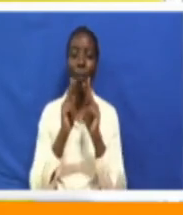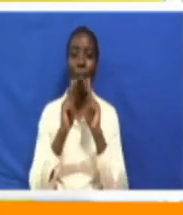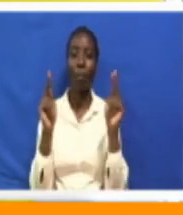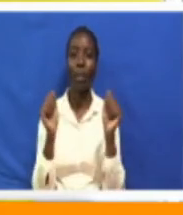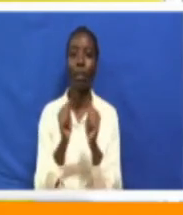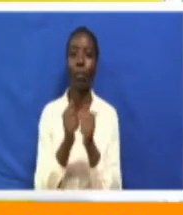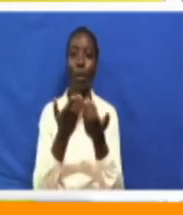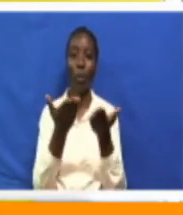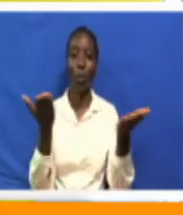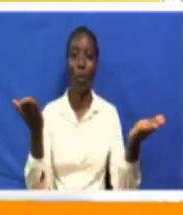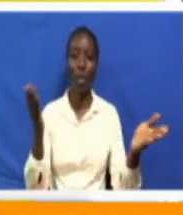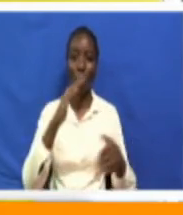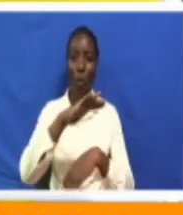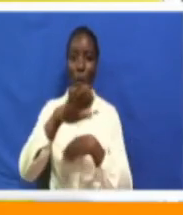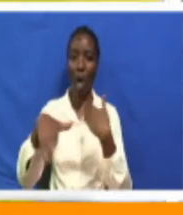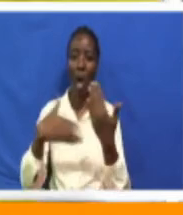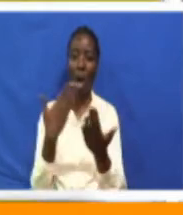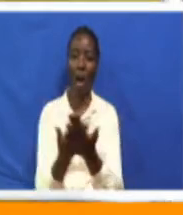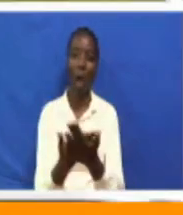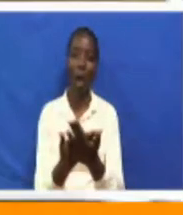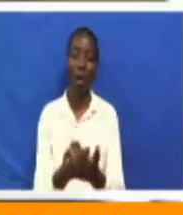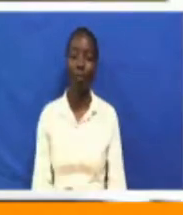the Lord be with you all